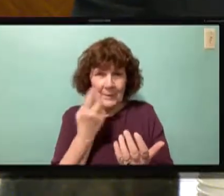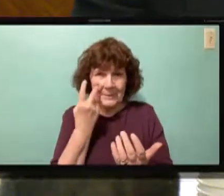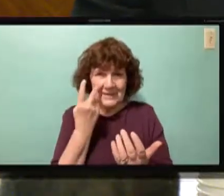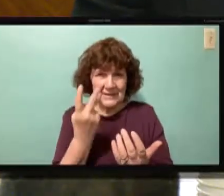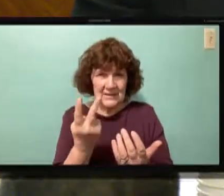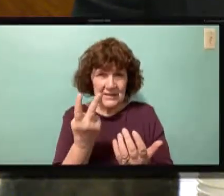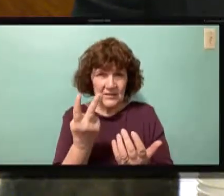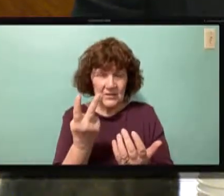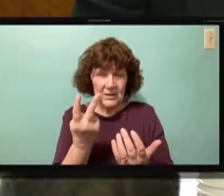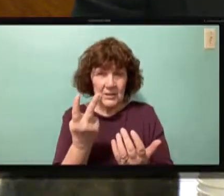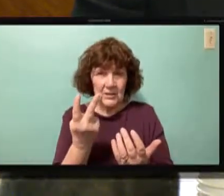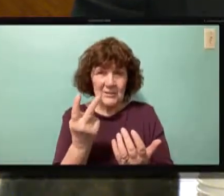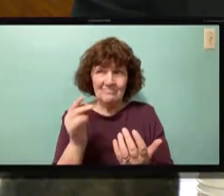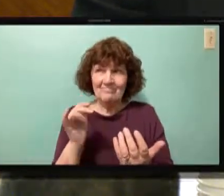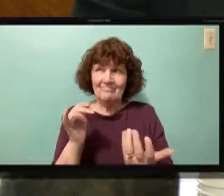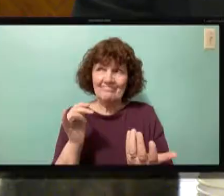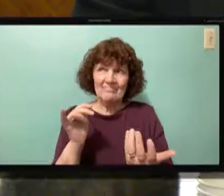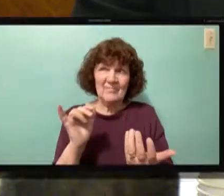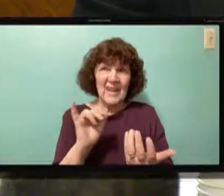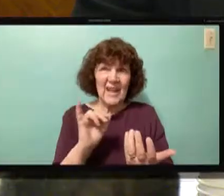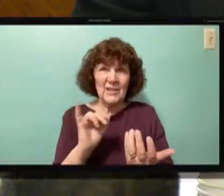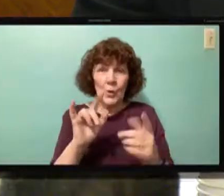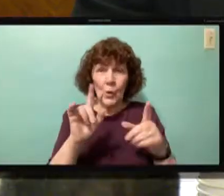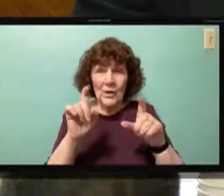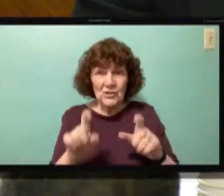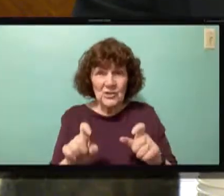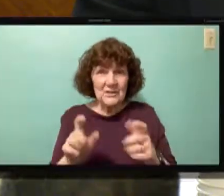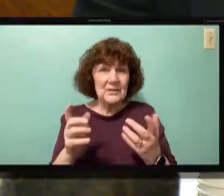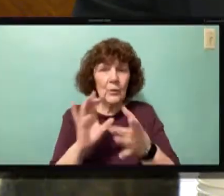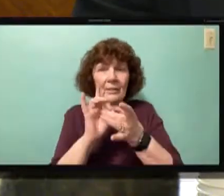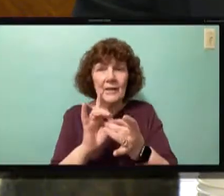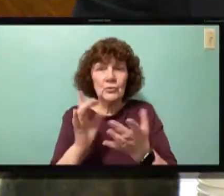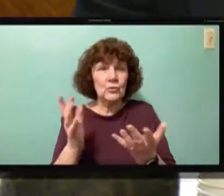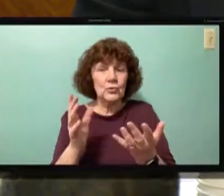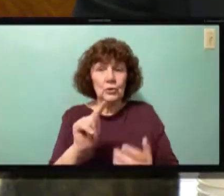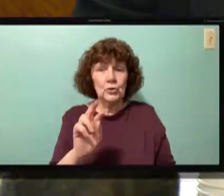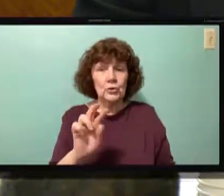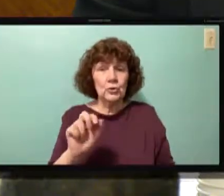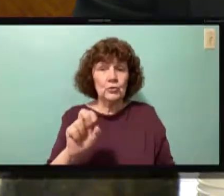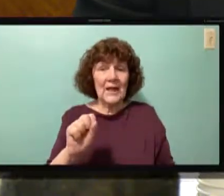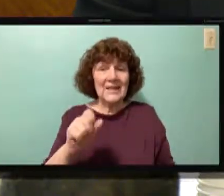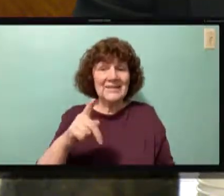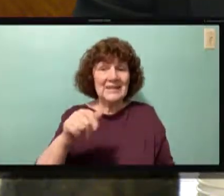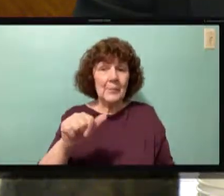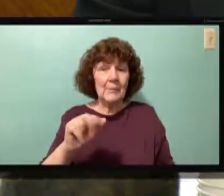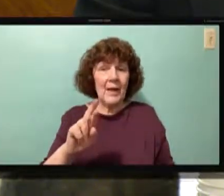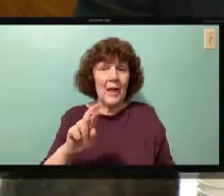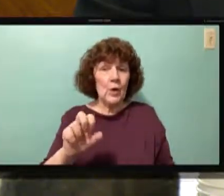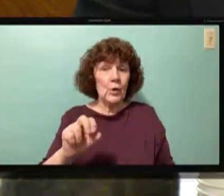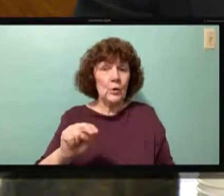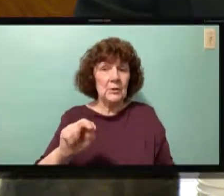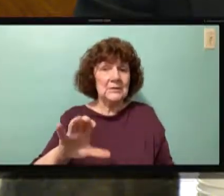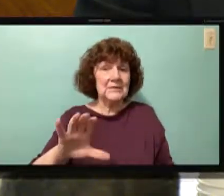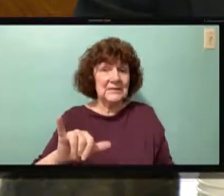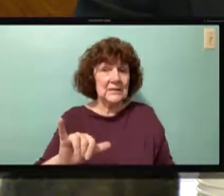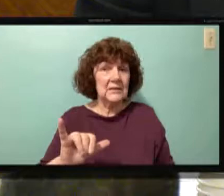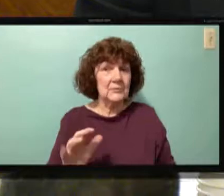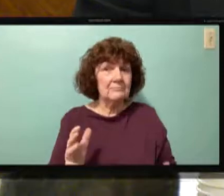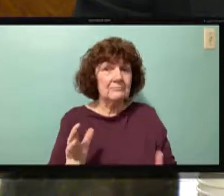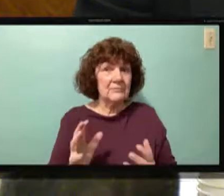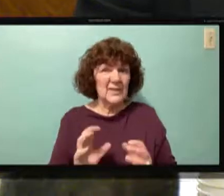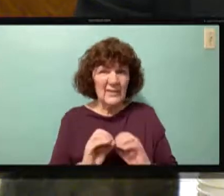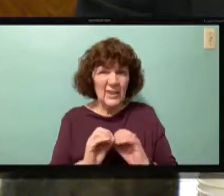questions related to transparency, and just how could we make certain suggestions that